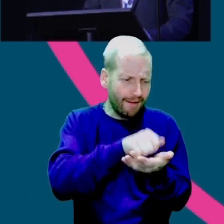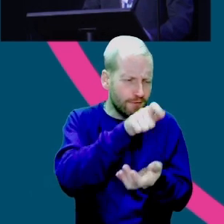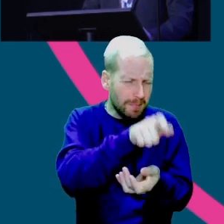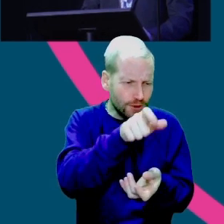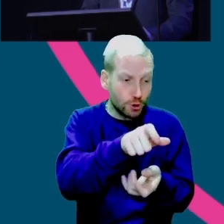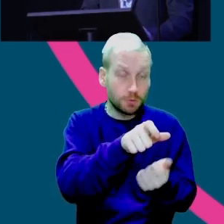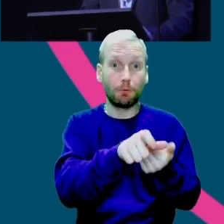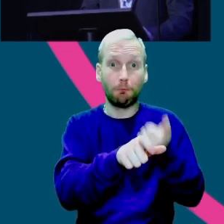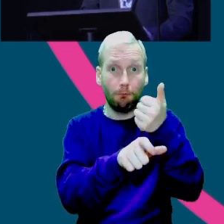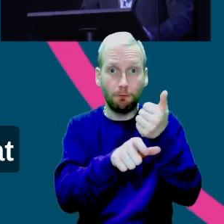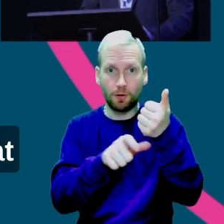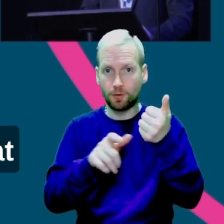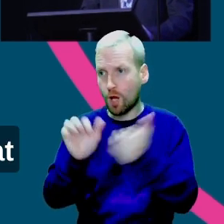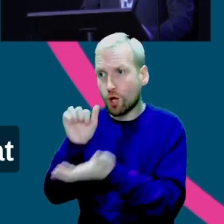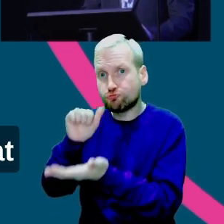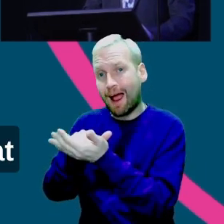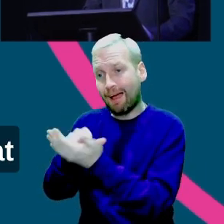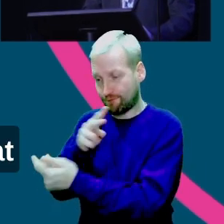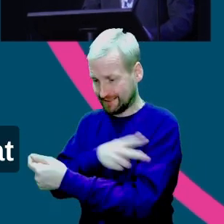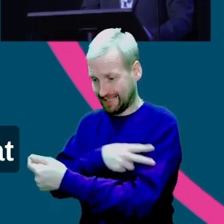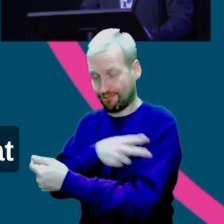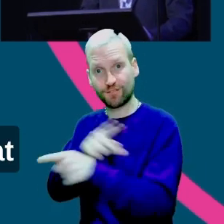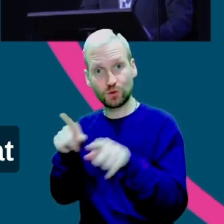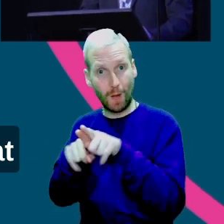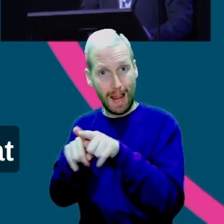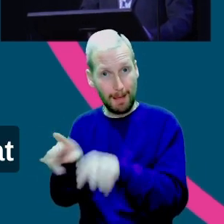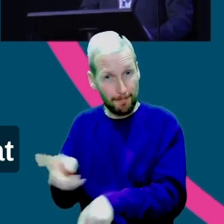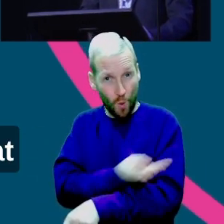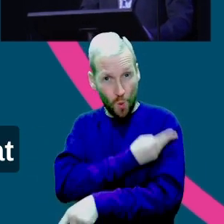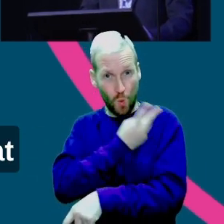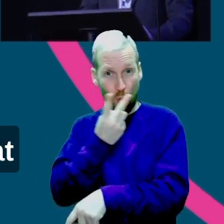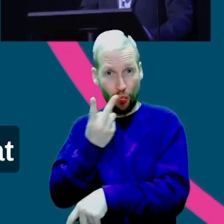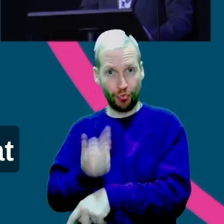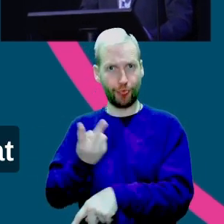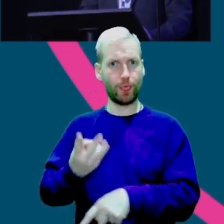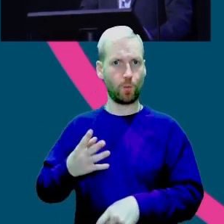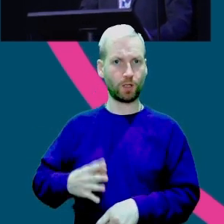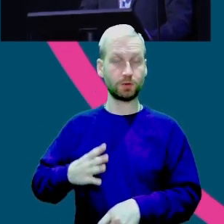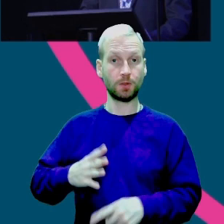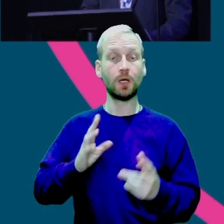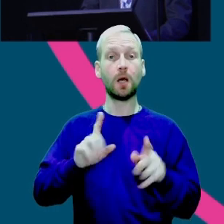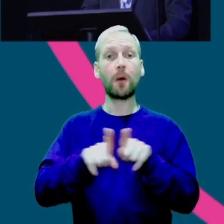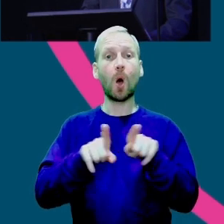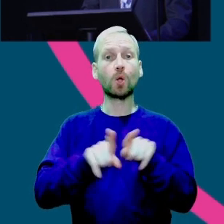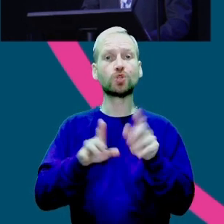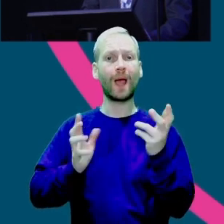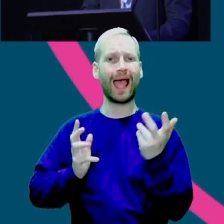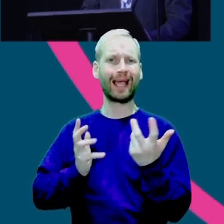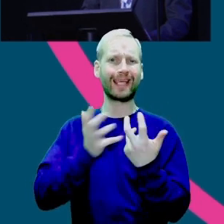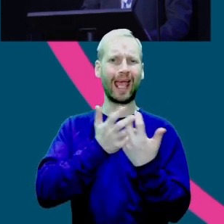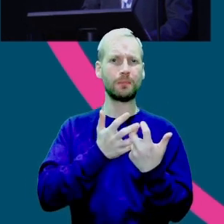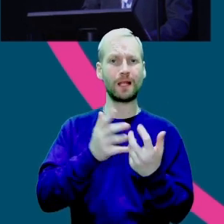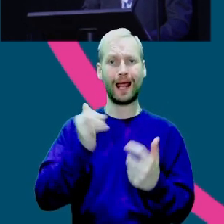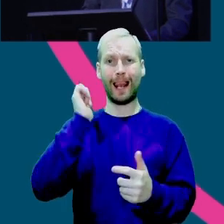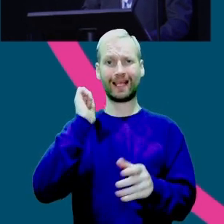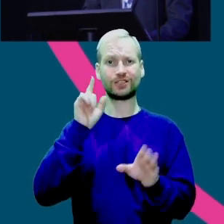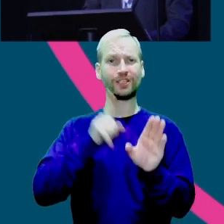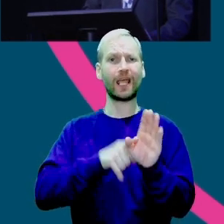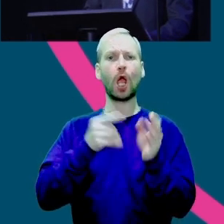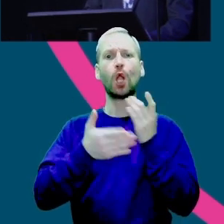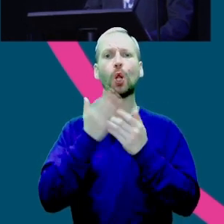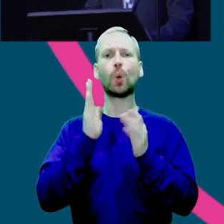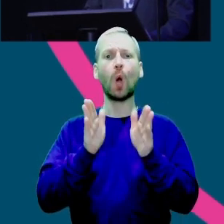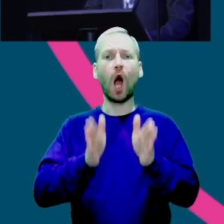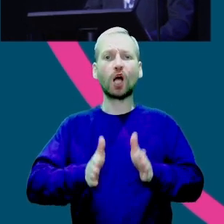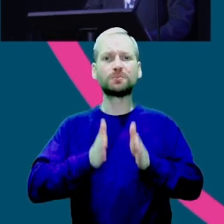staff. We also had feedback from our engagement that we did last year on our new hospital, and I